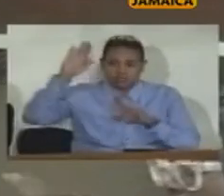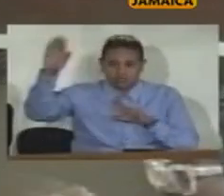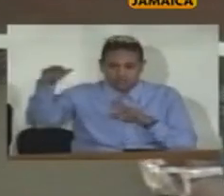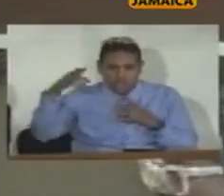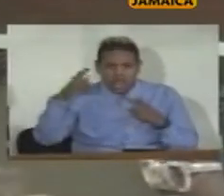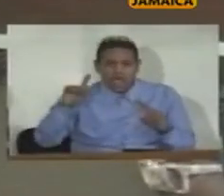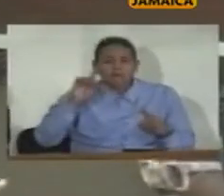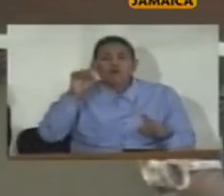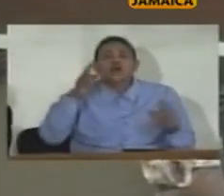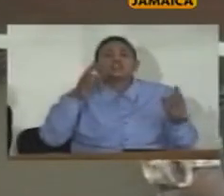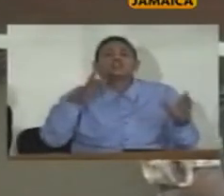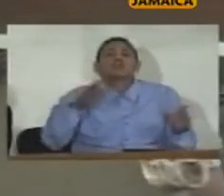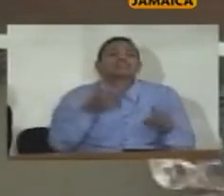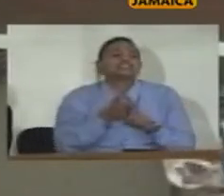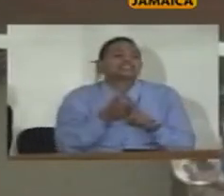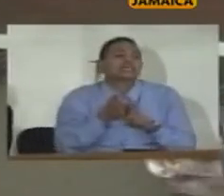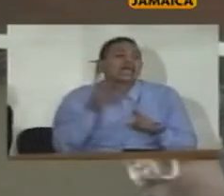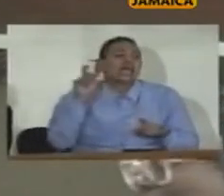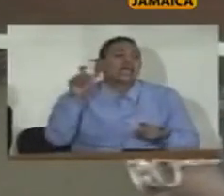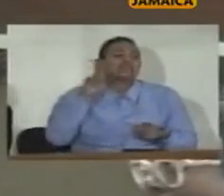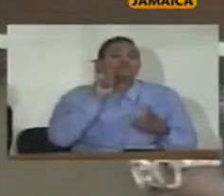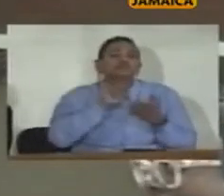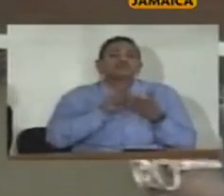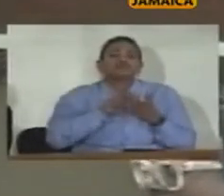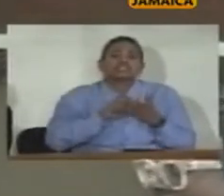one director had to be written to